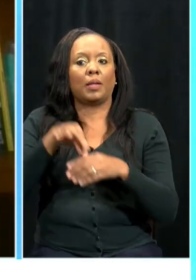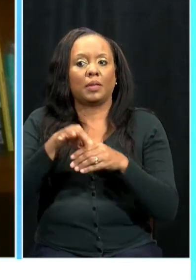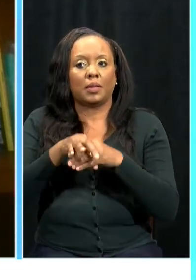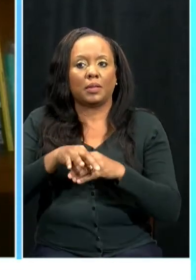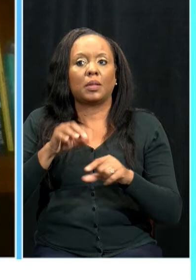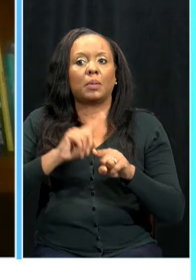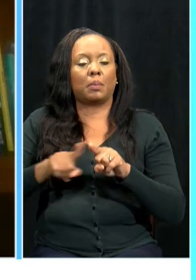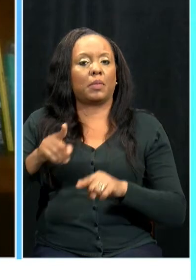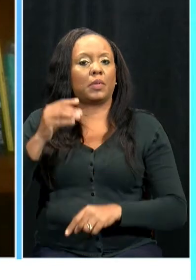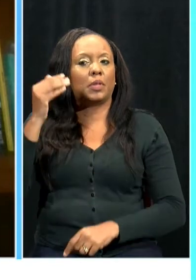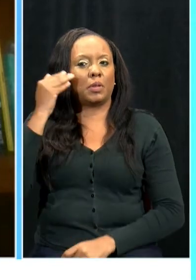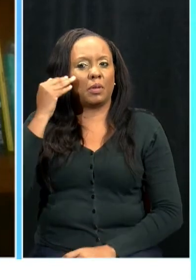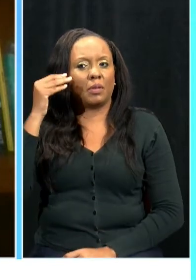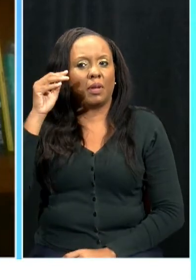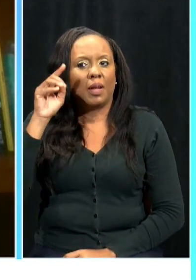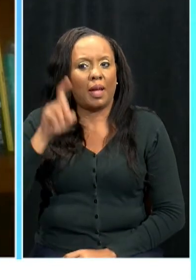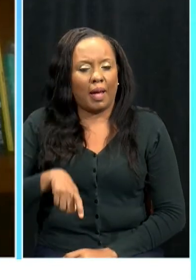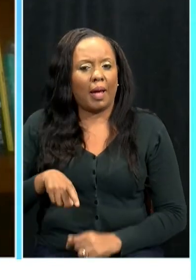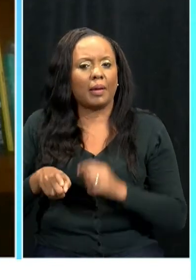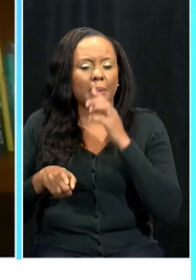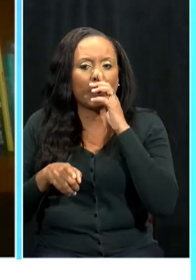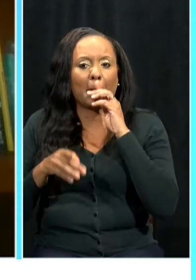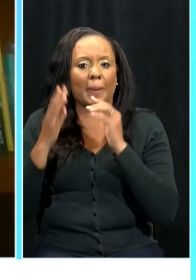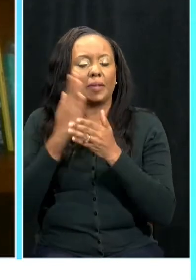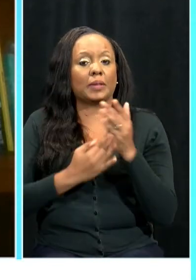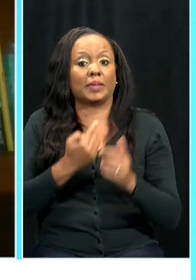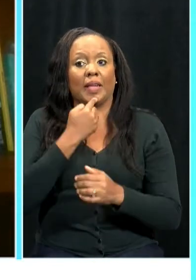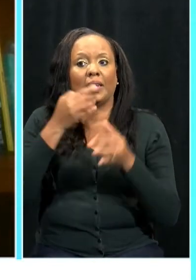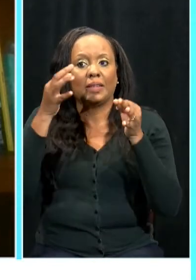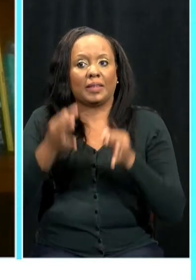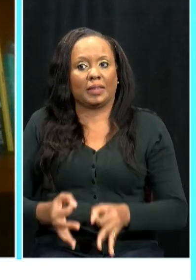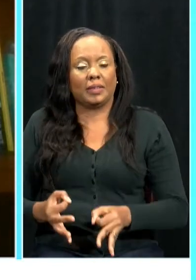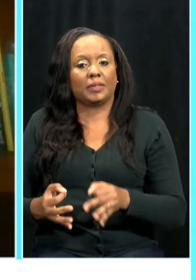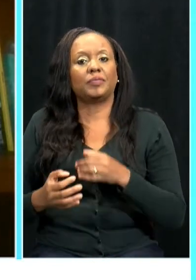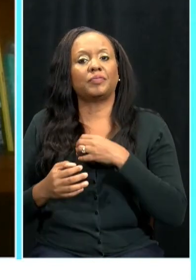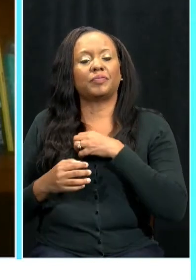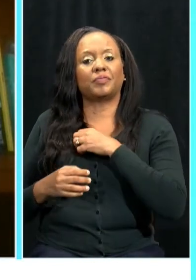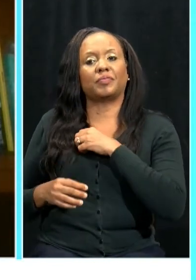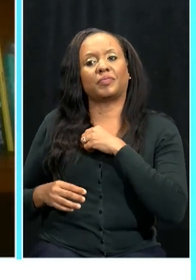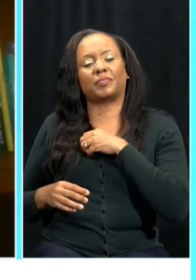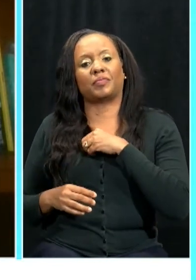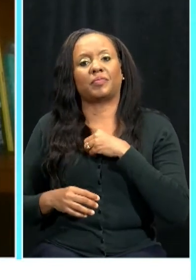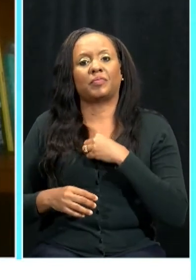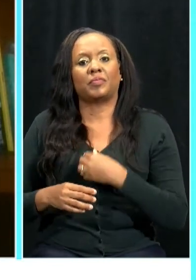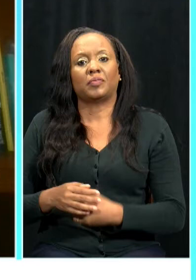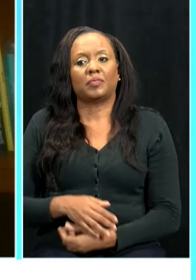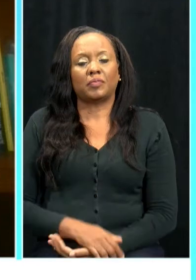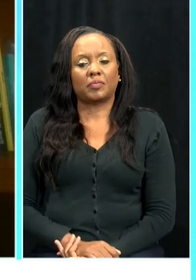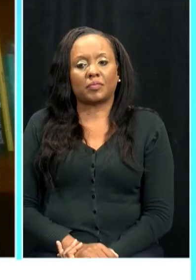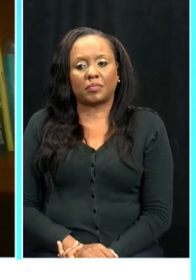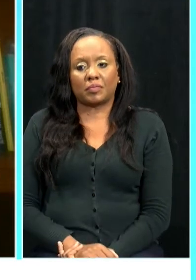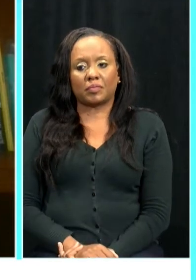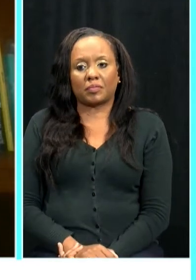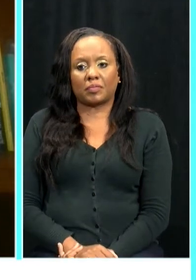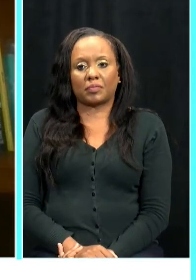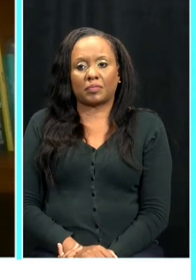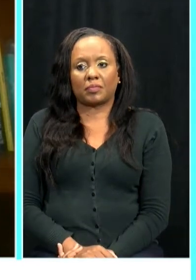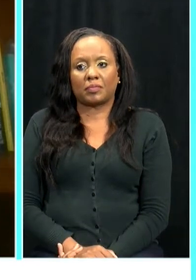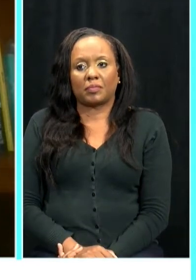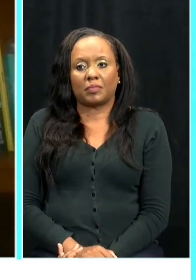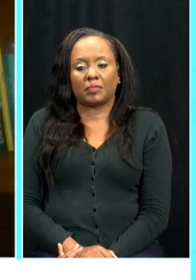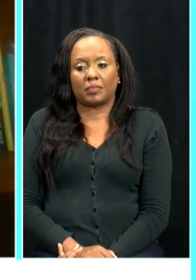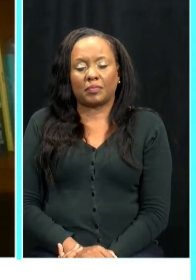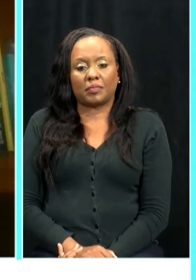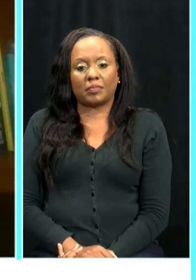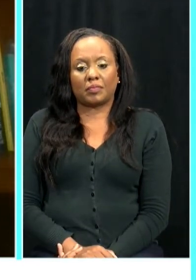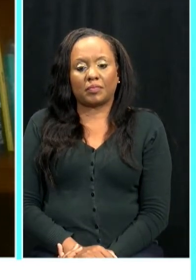decisions to make because they had announced those. Primarily among those, the whole existence as a party was to condemn what they